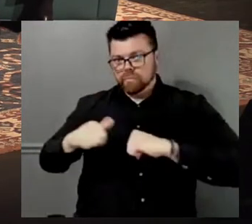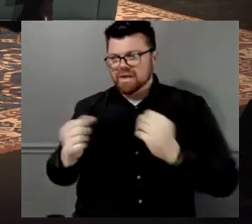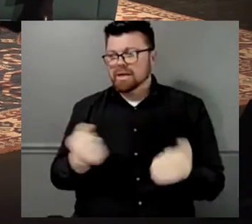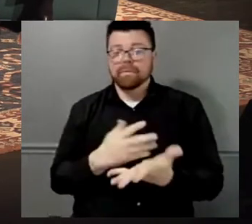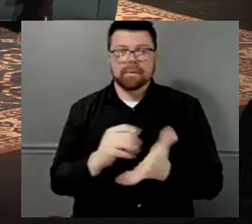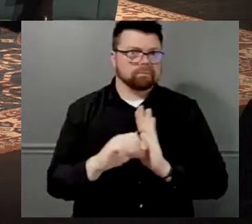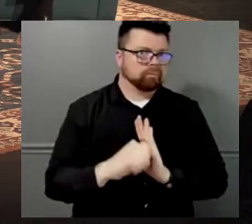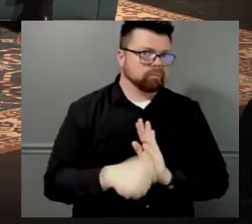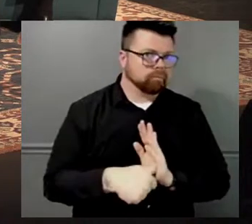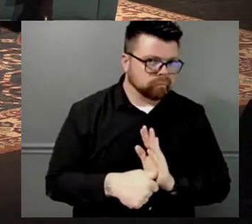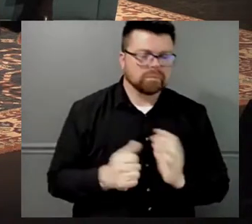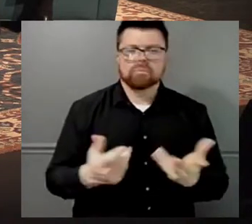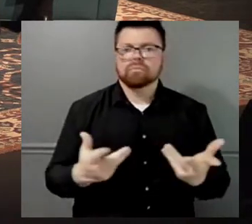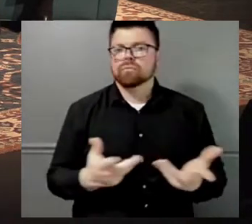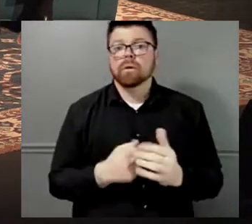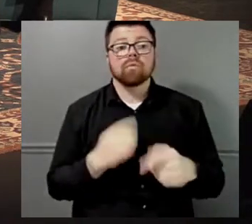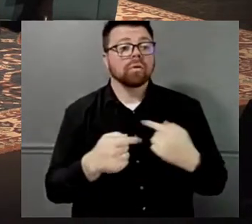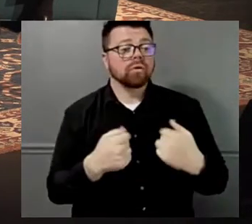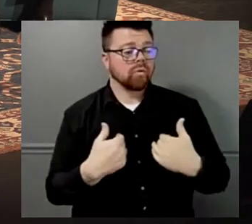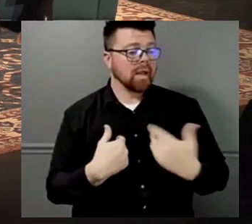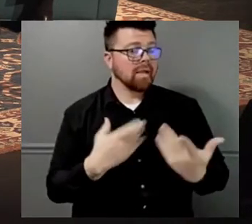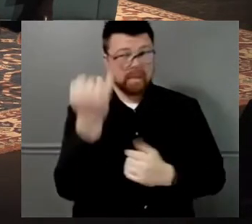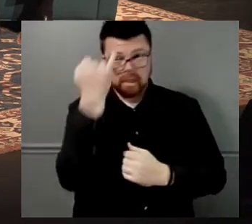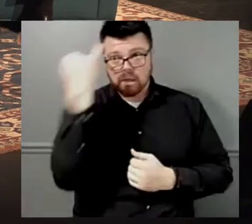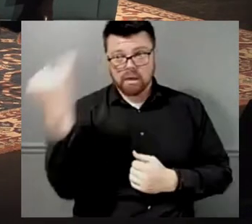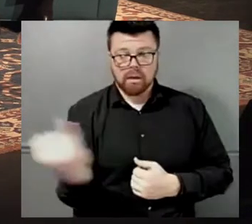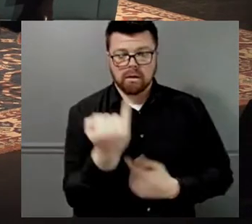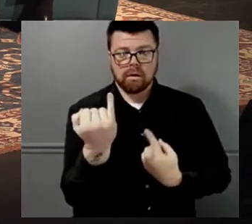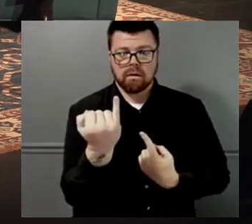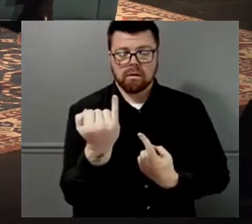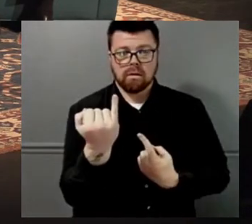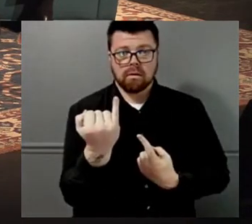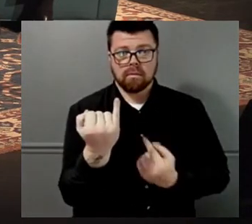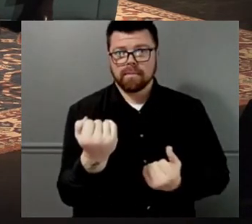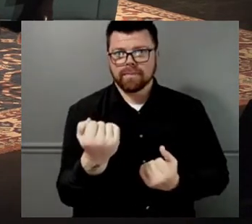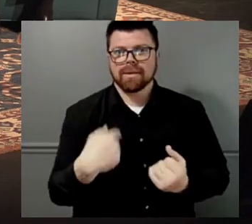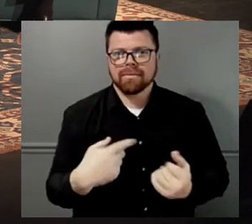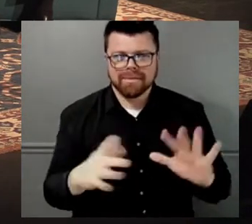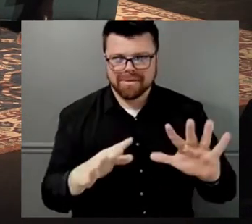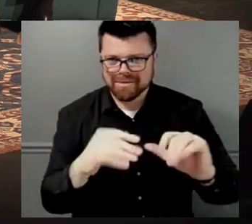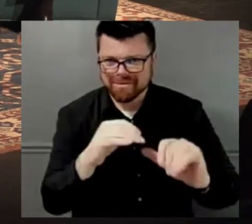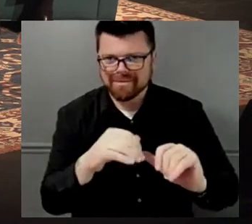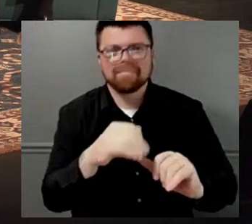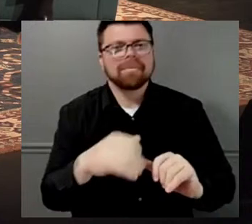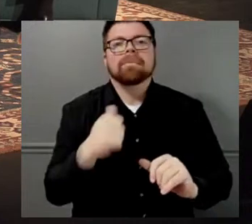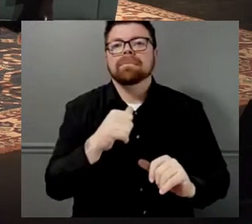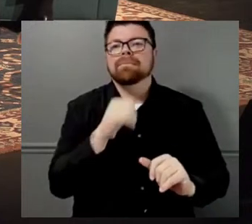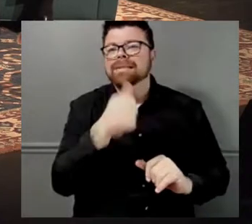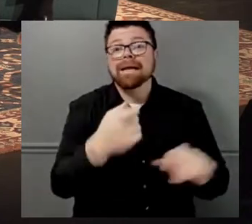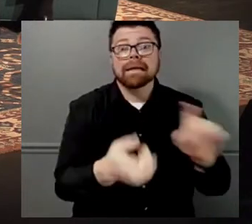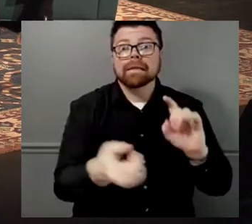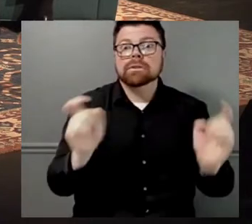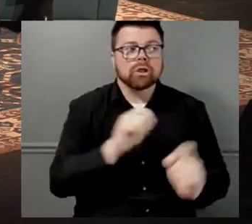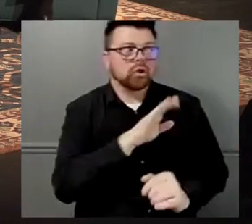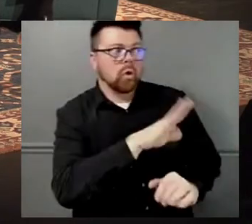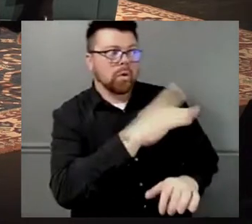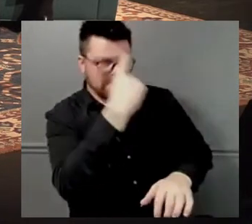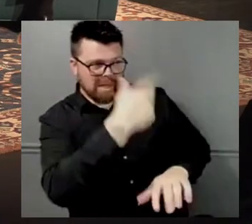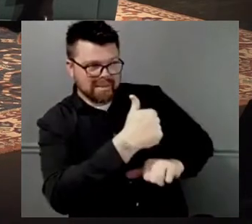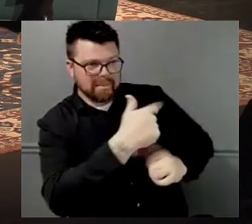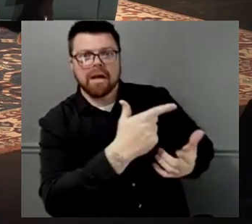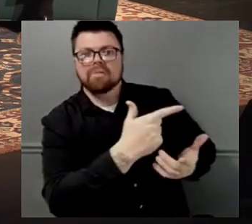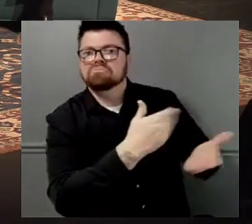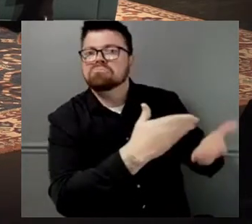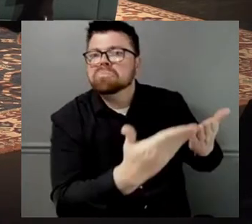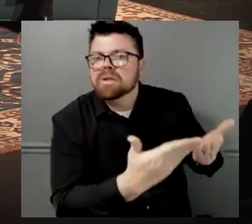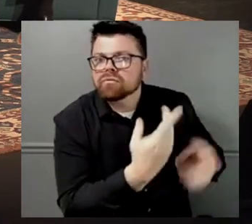time, is that once you have your ideas, I'm not going to change Justice Sotomayor's mind about fundamental things,